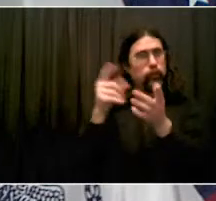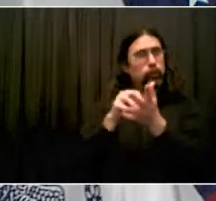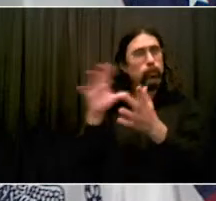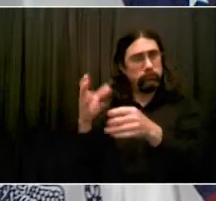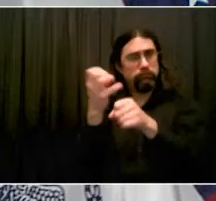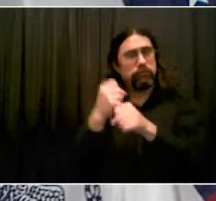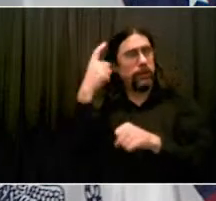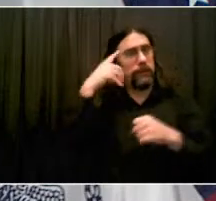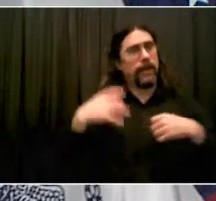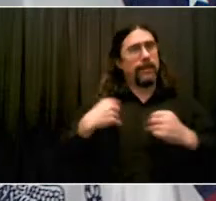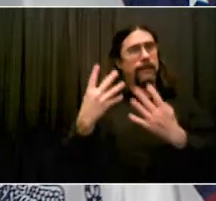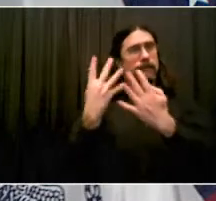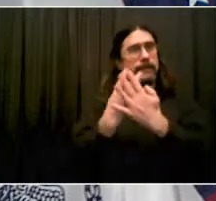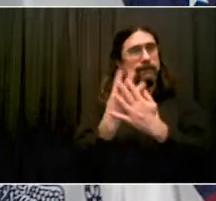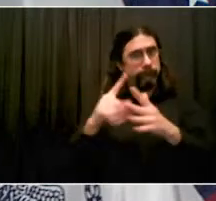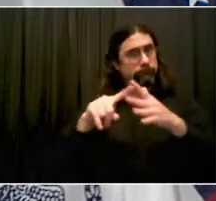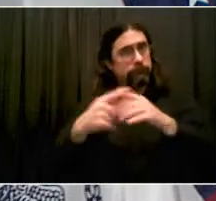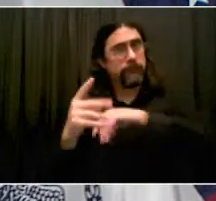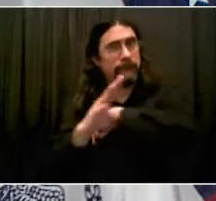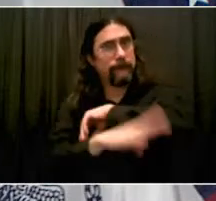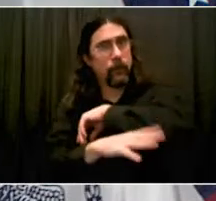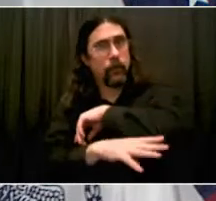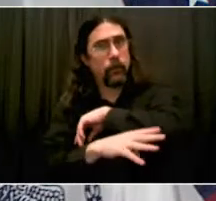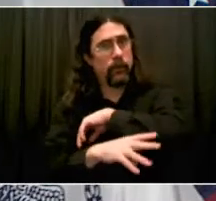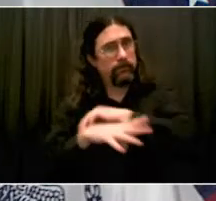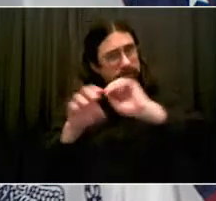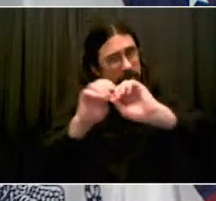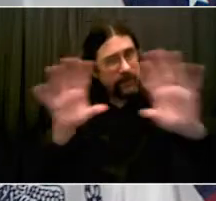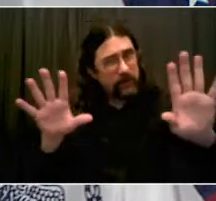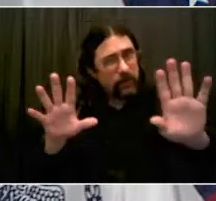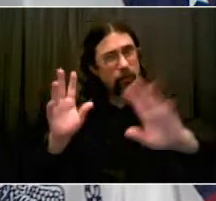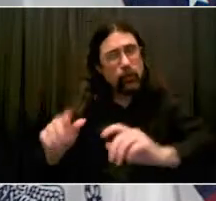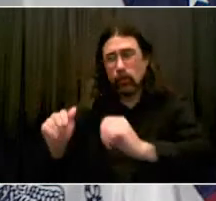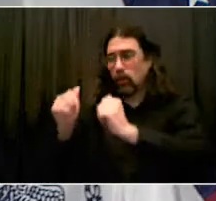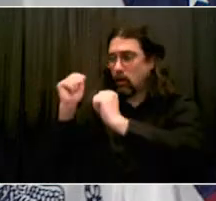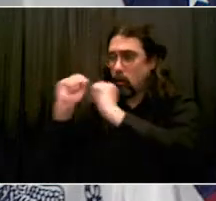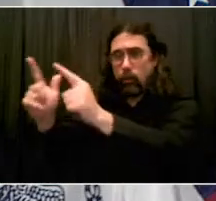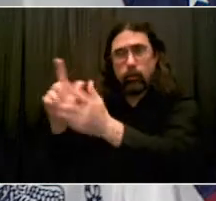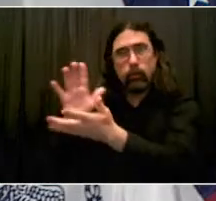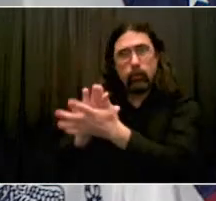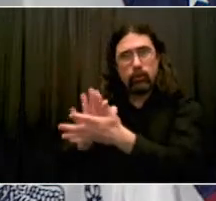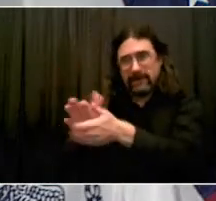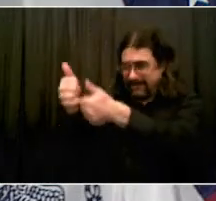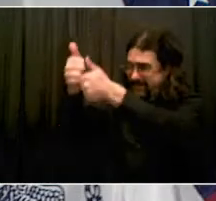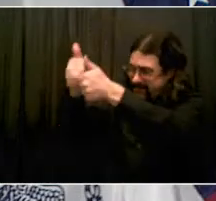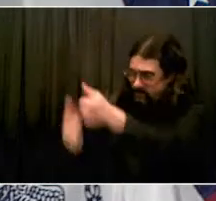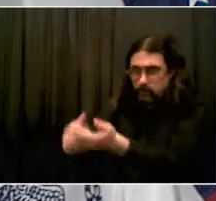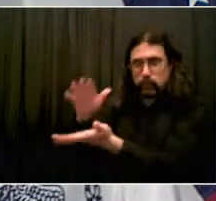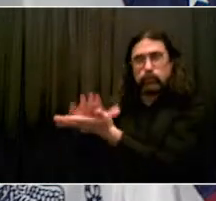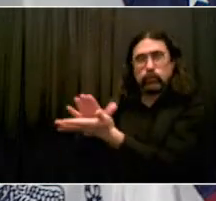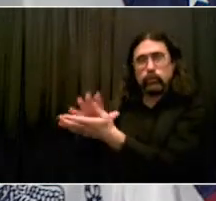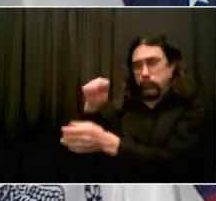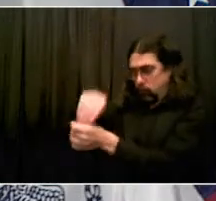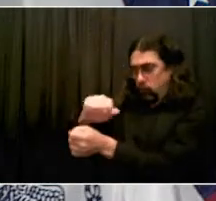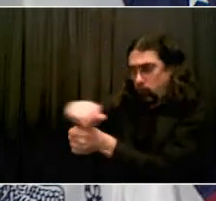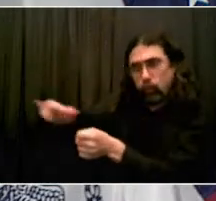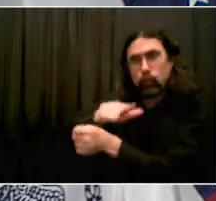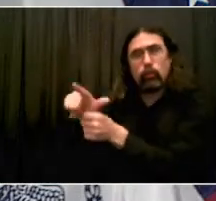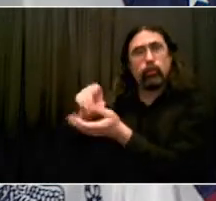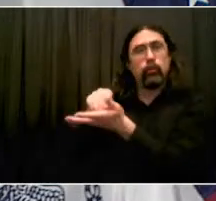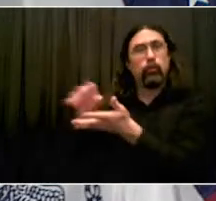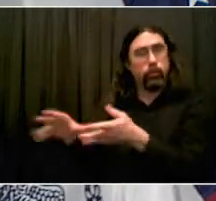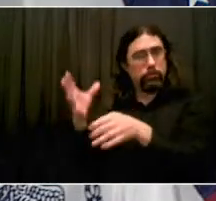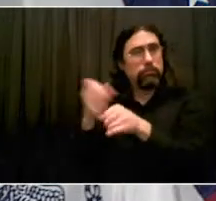starting in September. And then yesterday we talked about addressing serious mental illness with a variety of strategies: mobile intensive